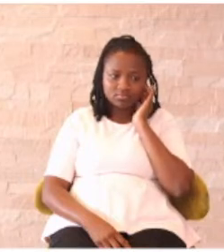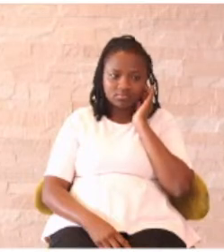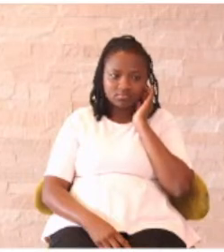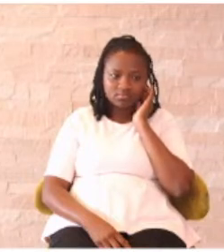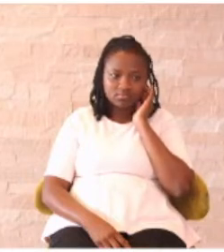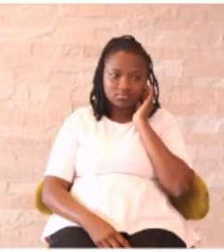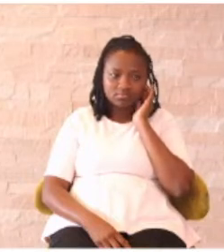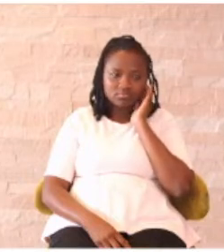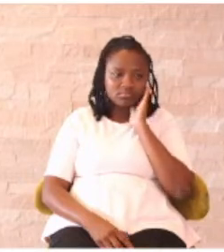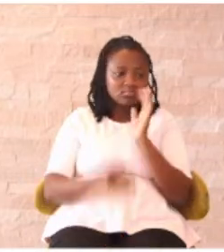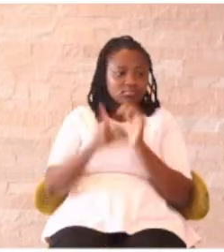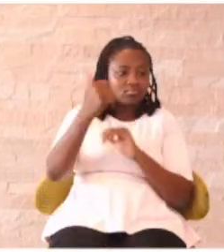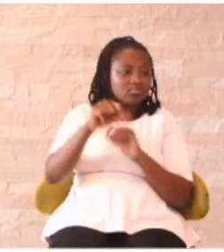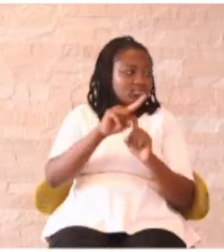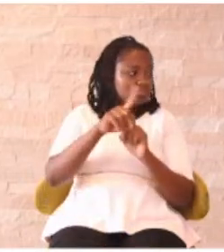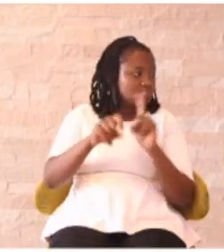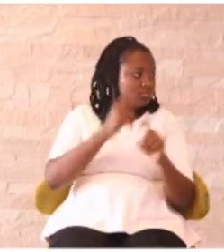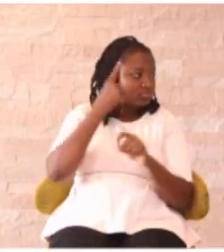Any questions?